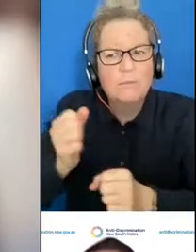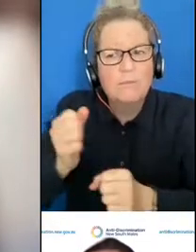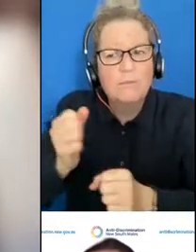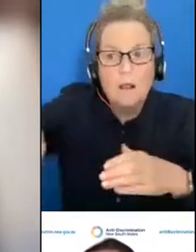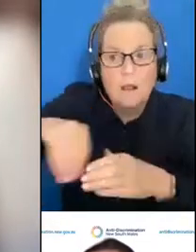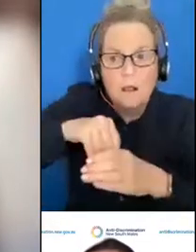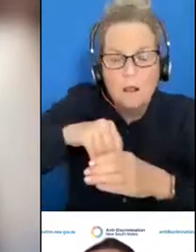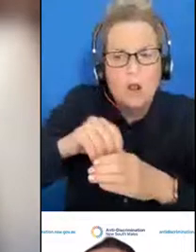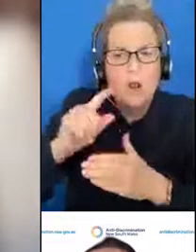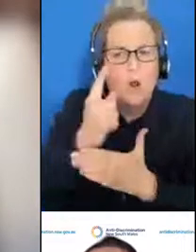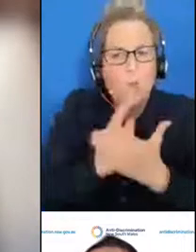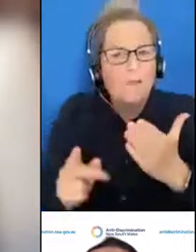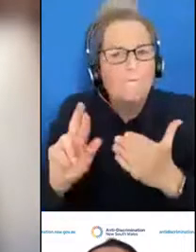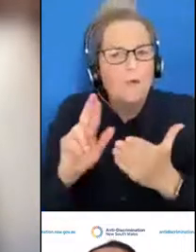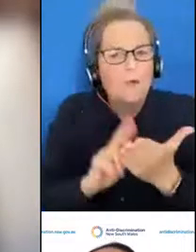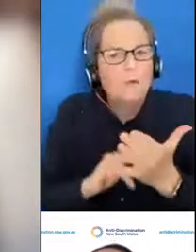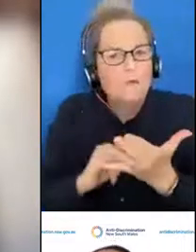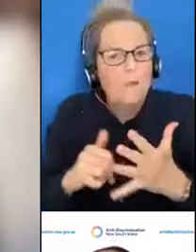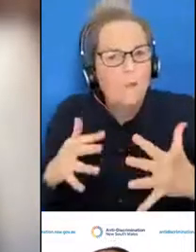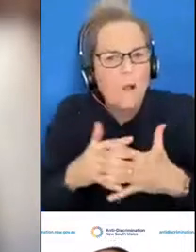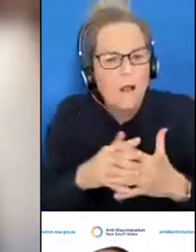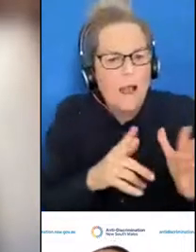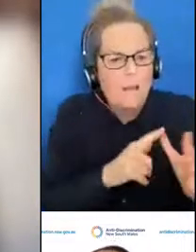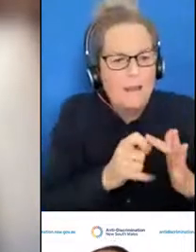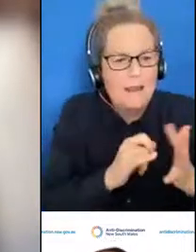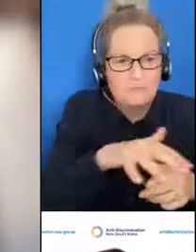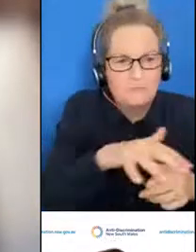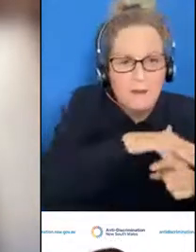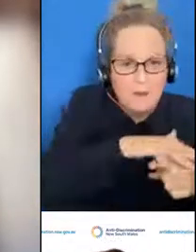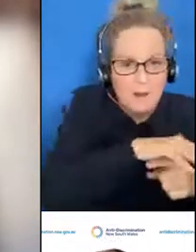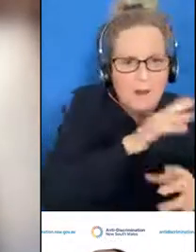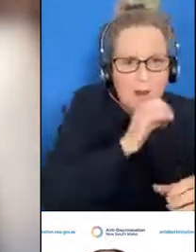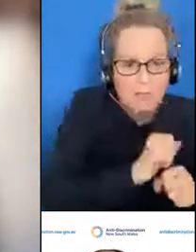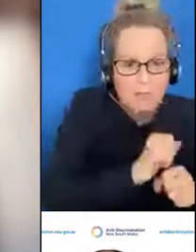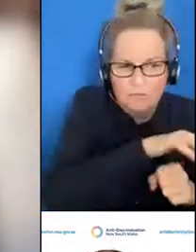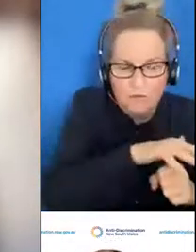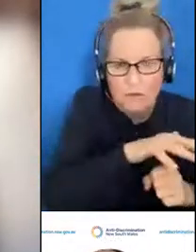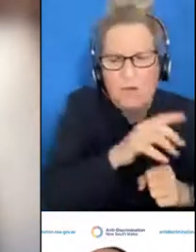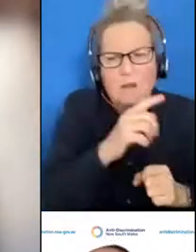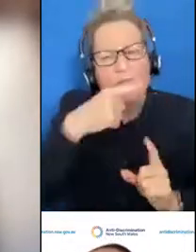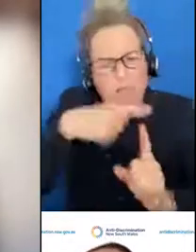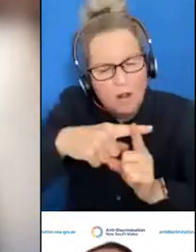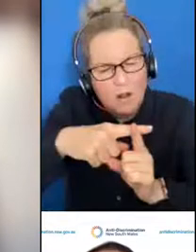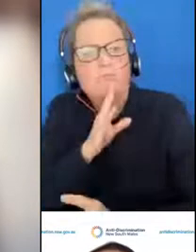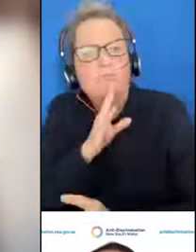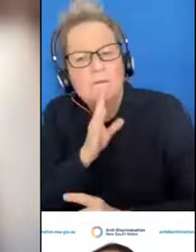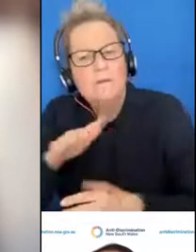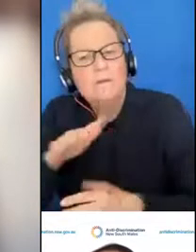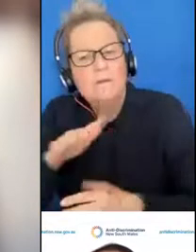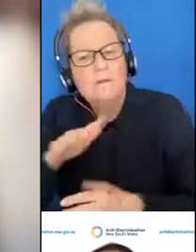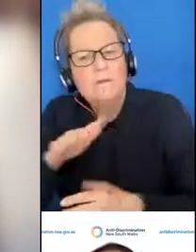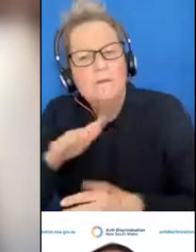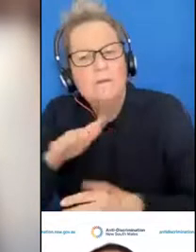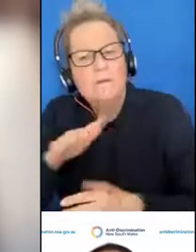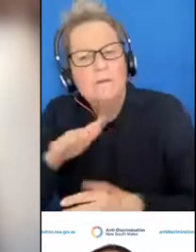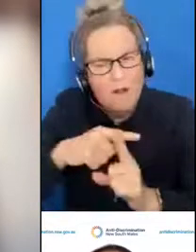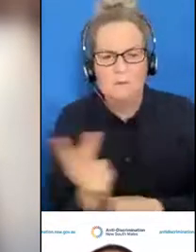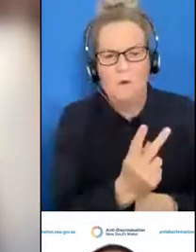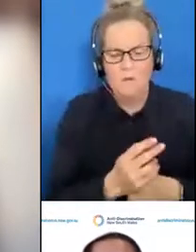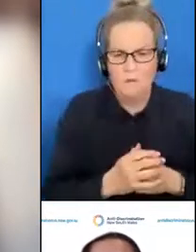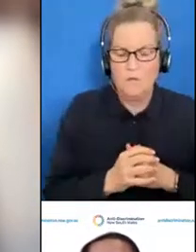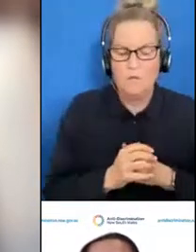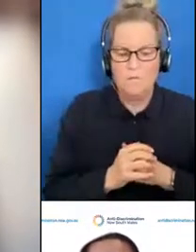Wales public sector, but also for the private sector as well. And our primary audience for